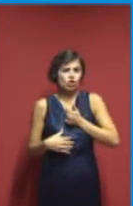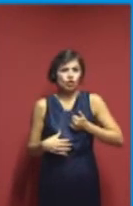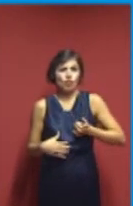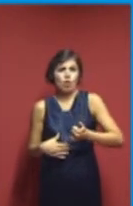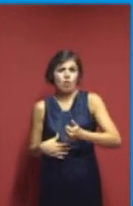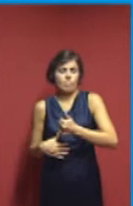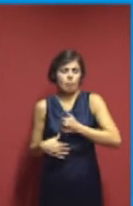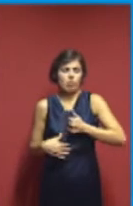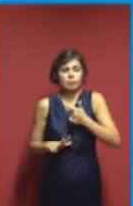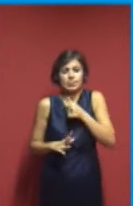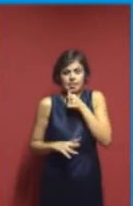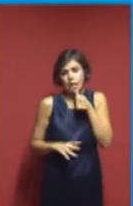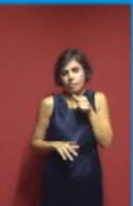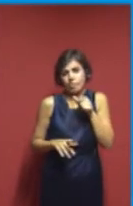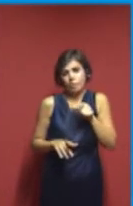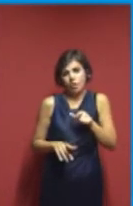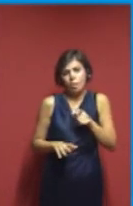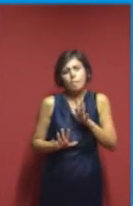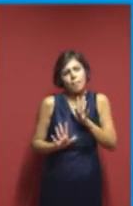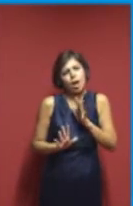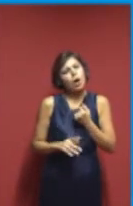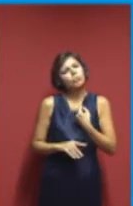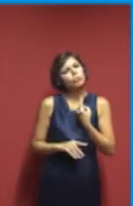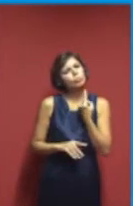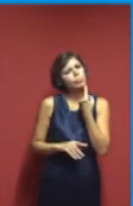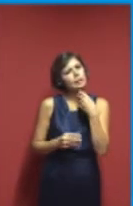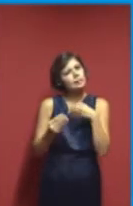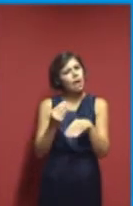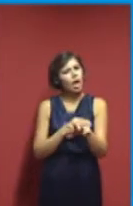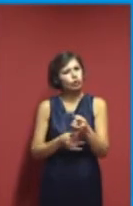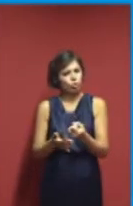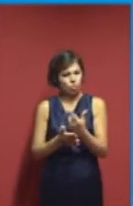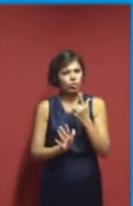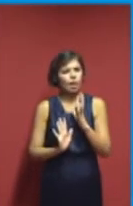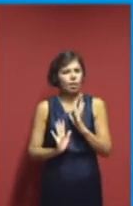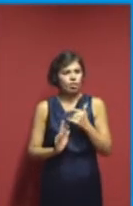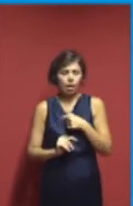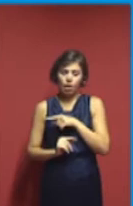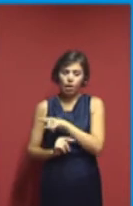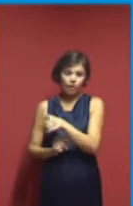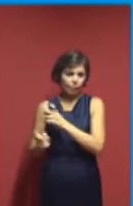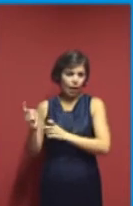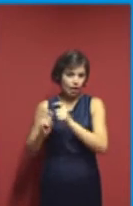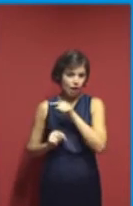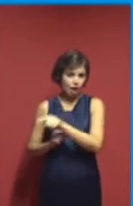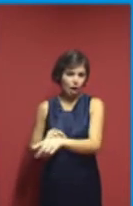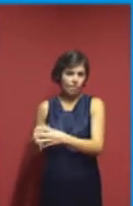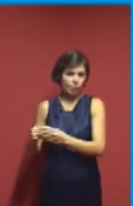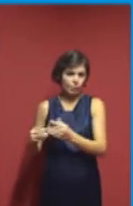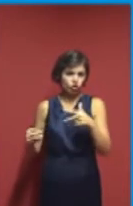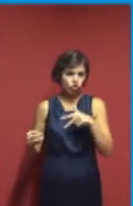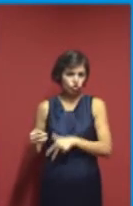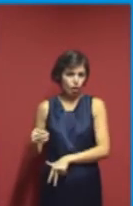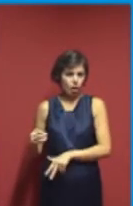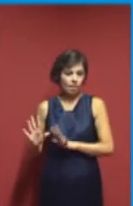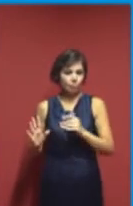message, and that's the message about social fabrication. And we should never forget that when we walk through the exhibition tomorrow, when you walk into your